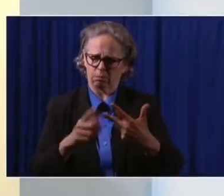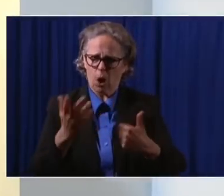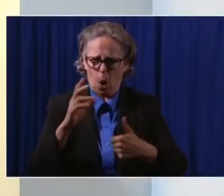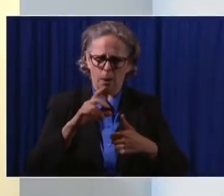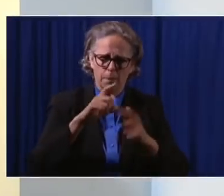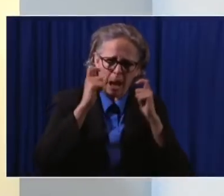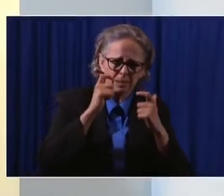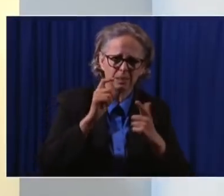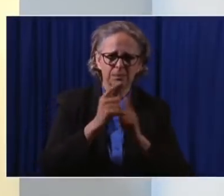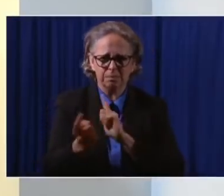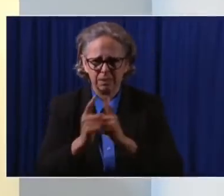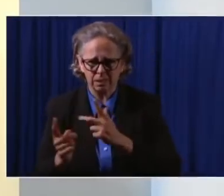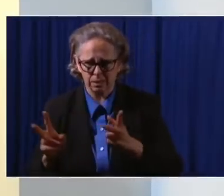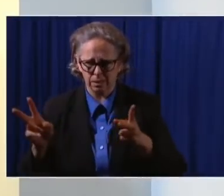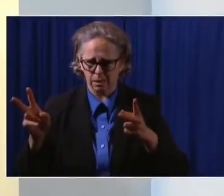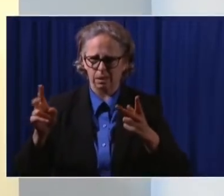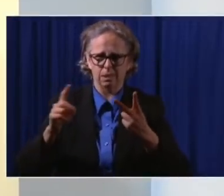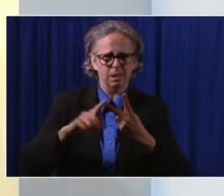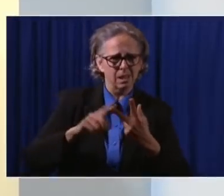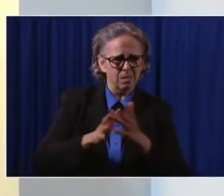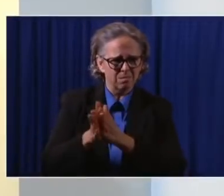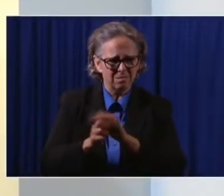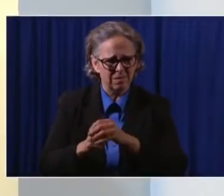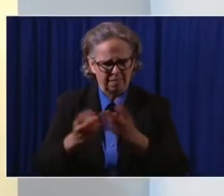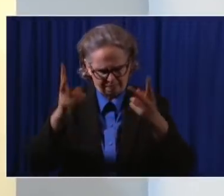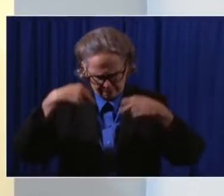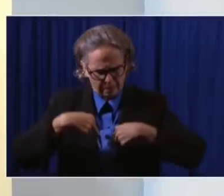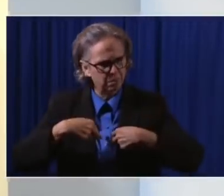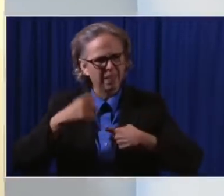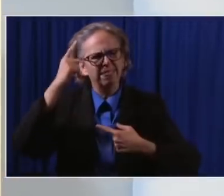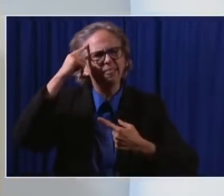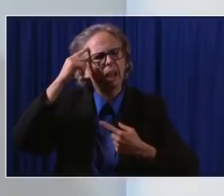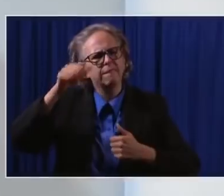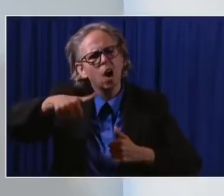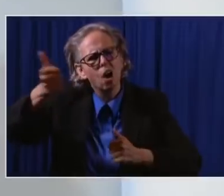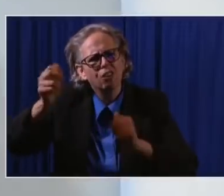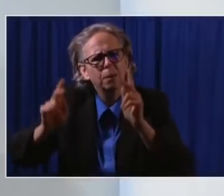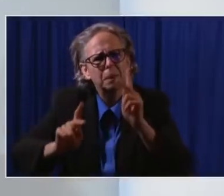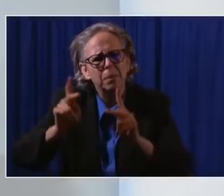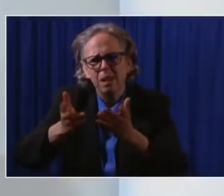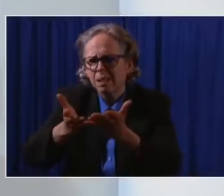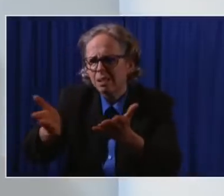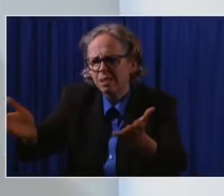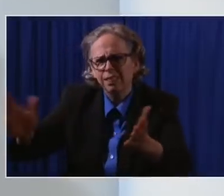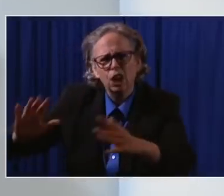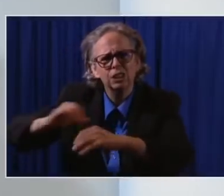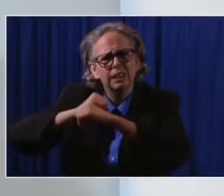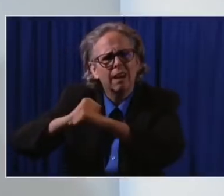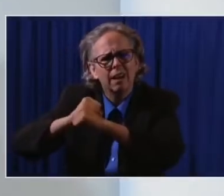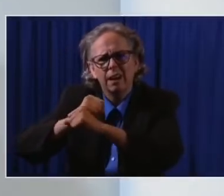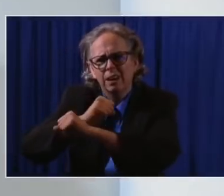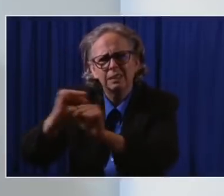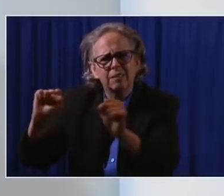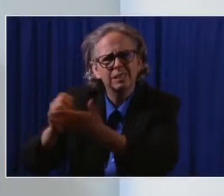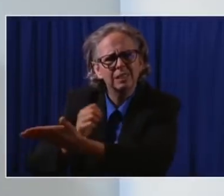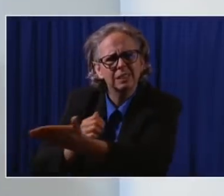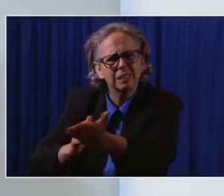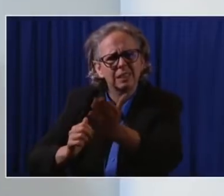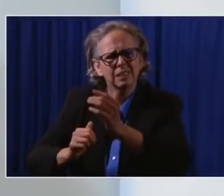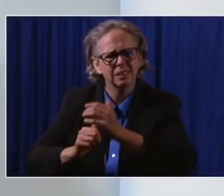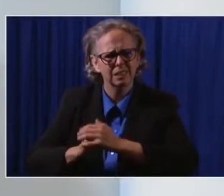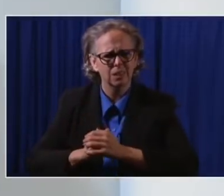people. I know that just like we're talking about high school students about wearing masks and socially